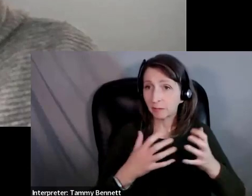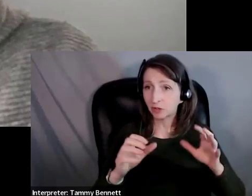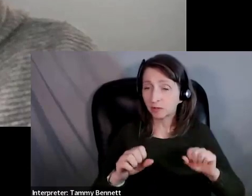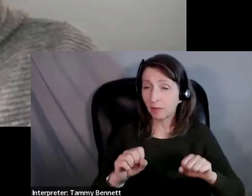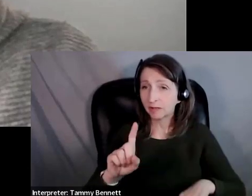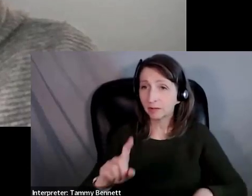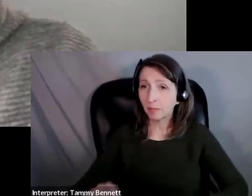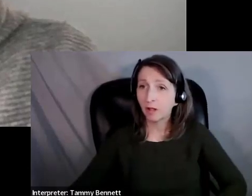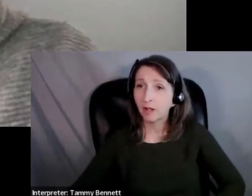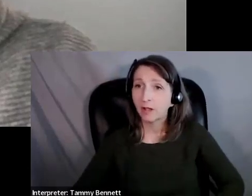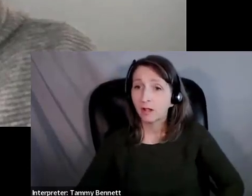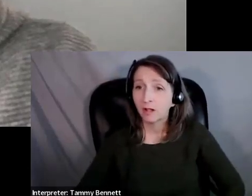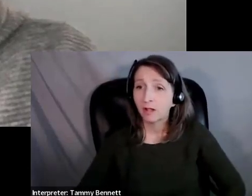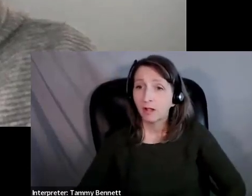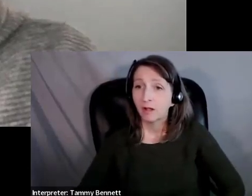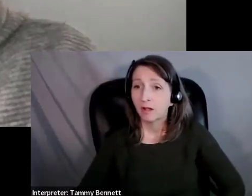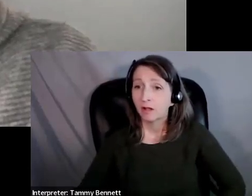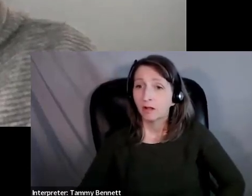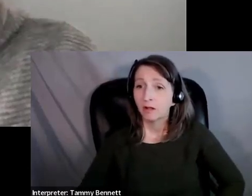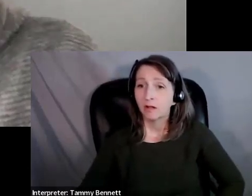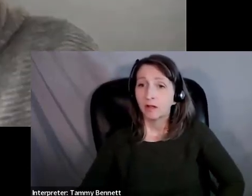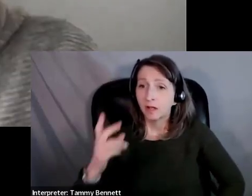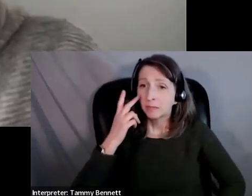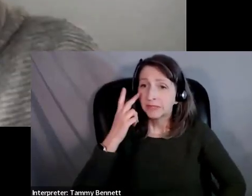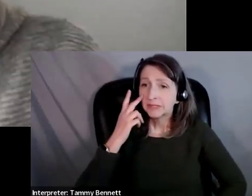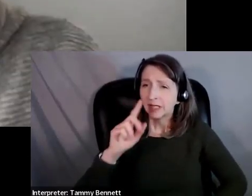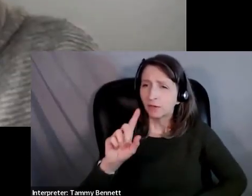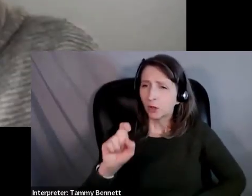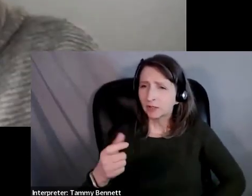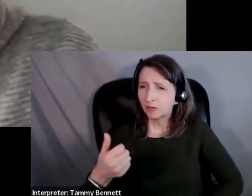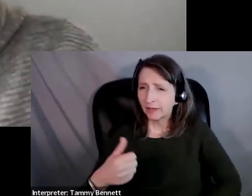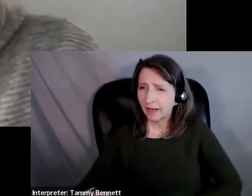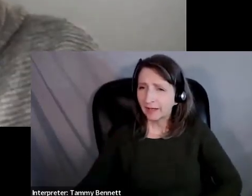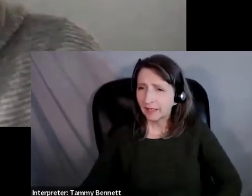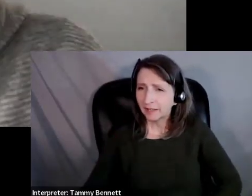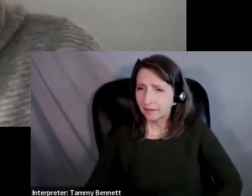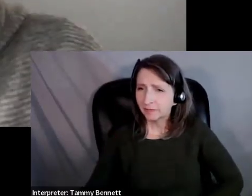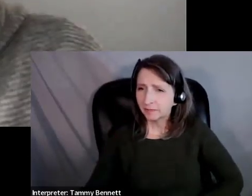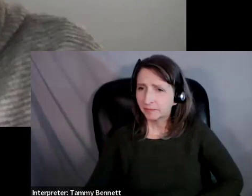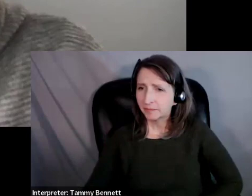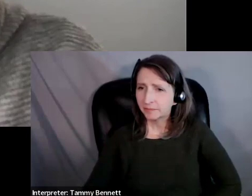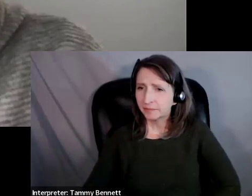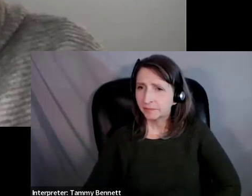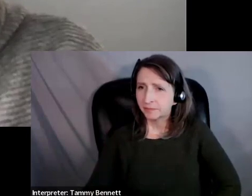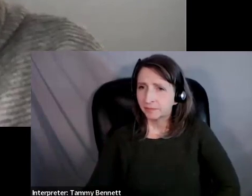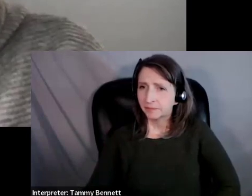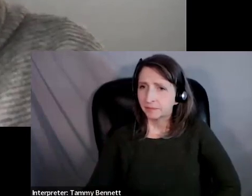I think if we have any questions in here, I'm going to go through the chat really quick.